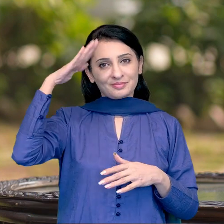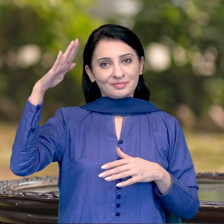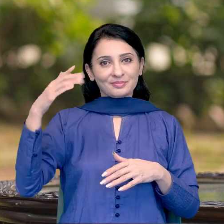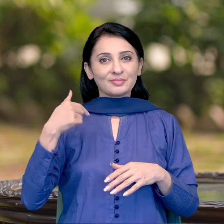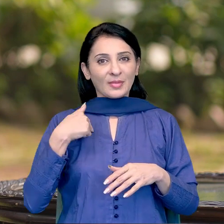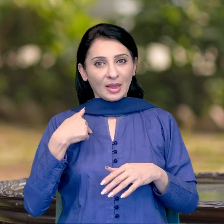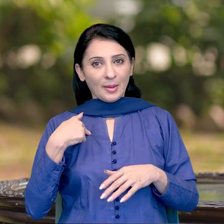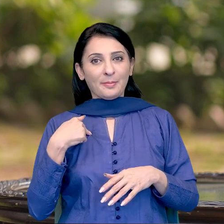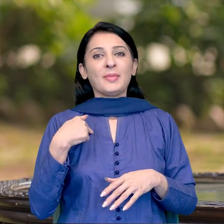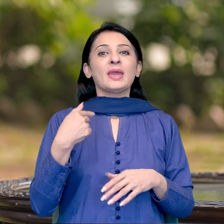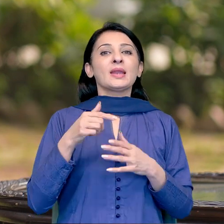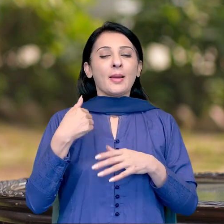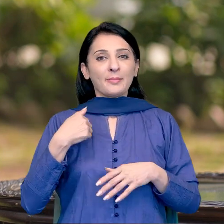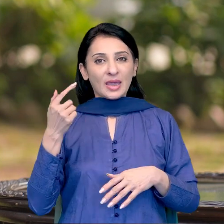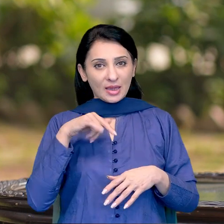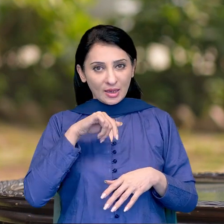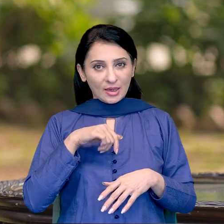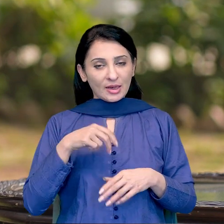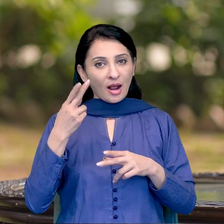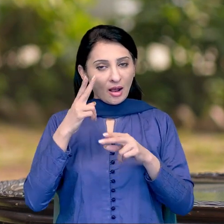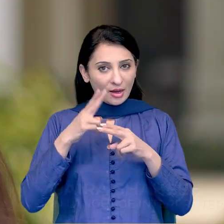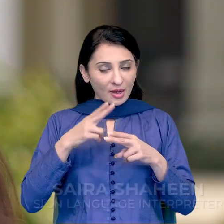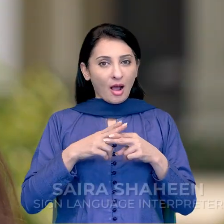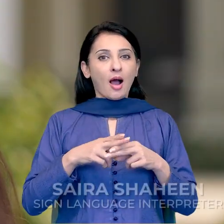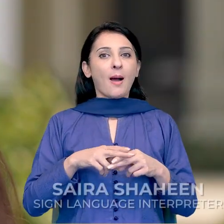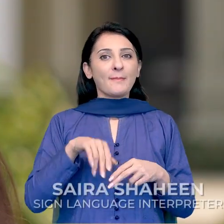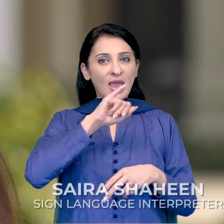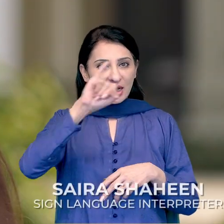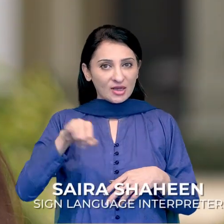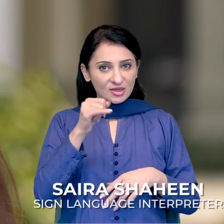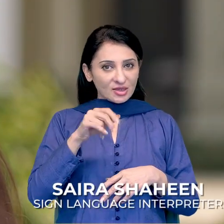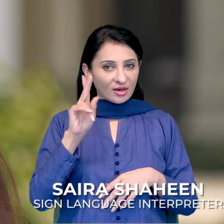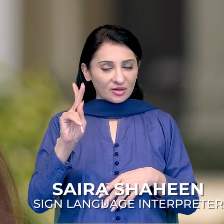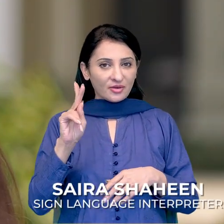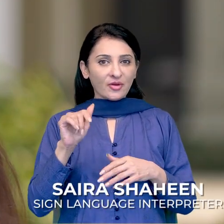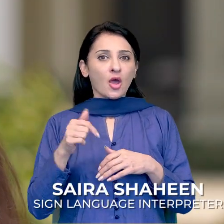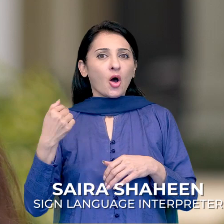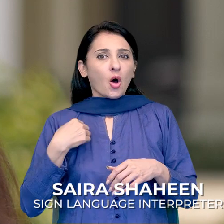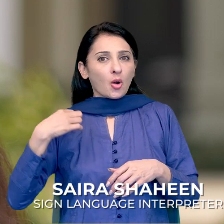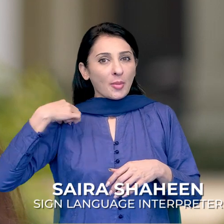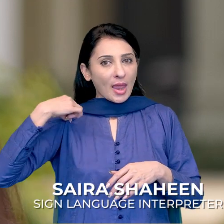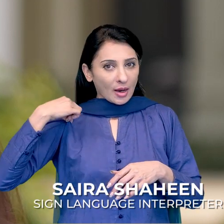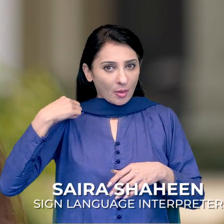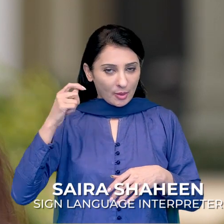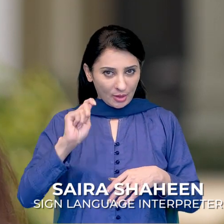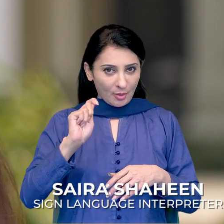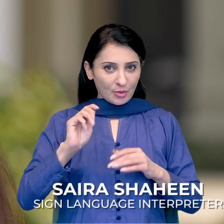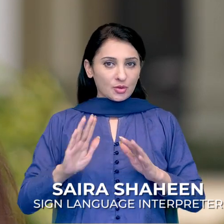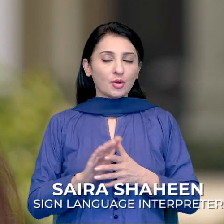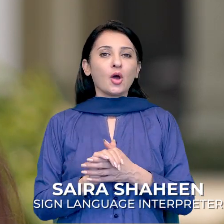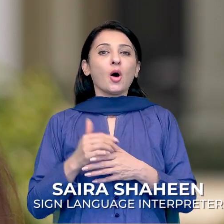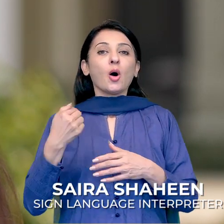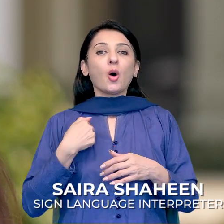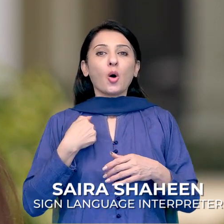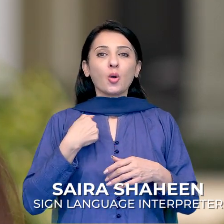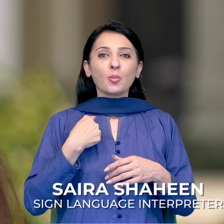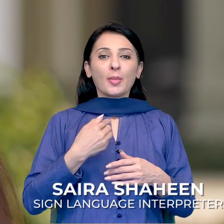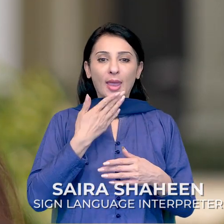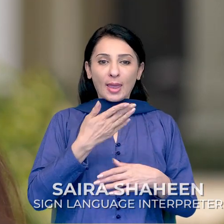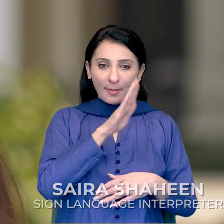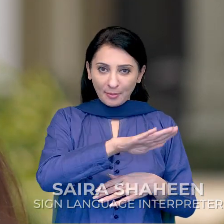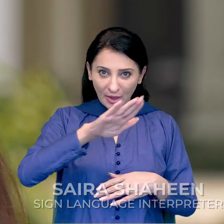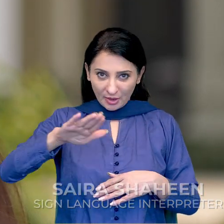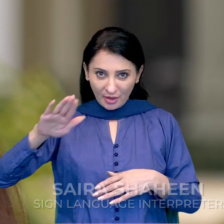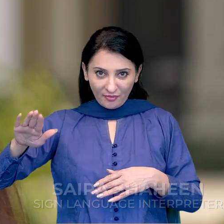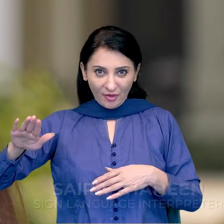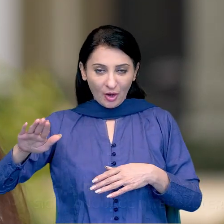Assalamu alaikum, I'm Jizza Kashif. I'm currently doing my AS. I do a lot of volunteer work, I write, and I'm the student lead activist of a social